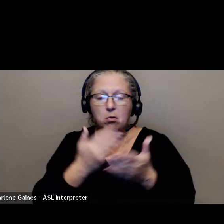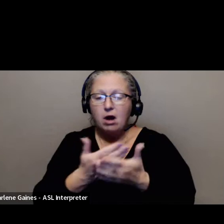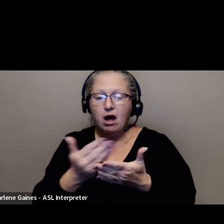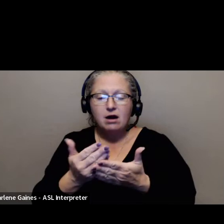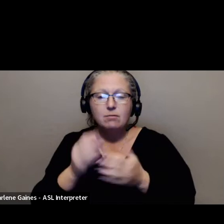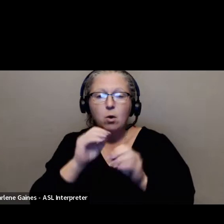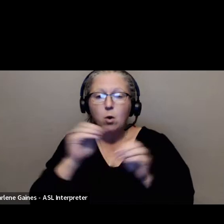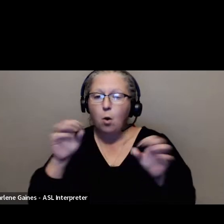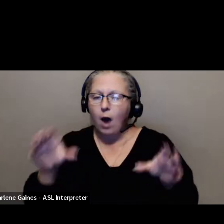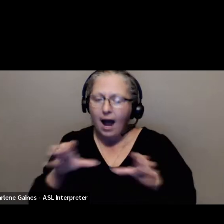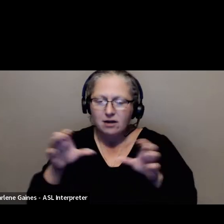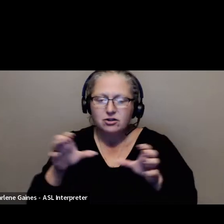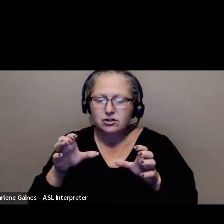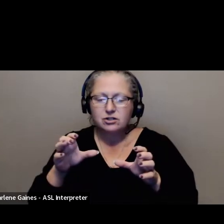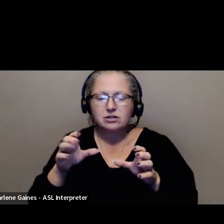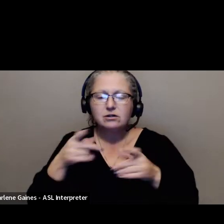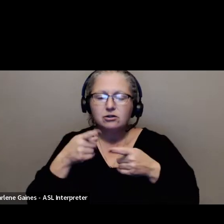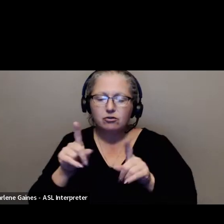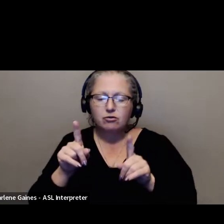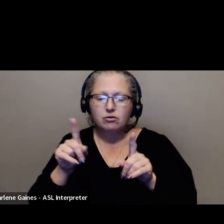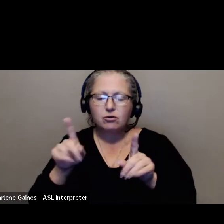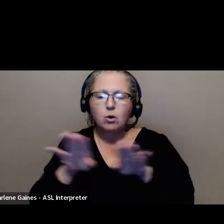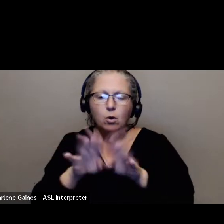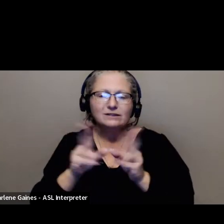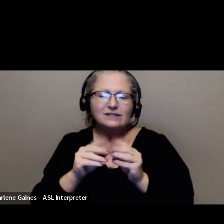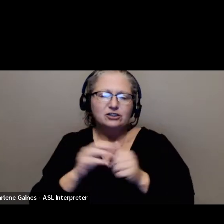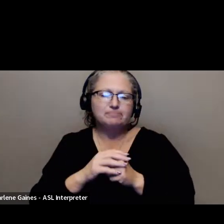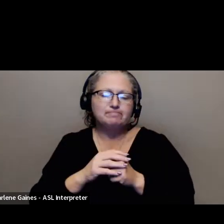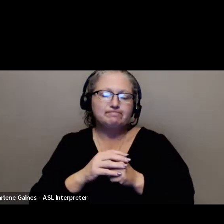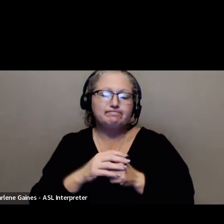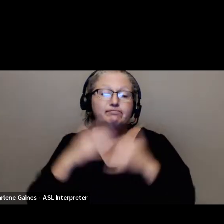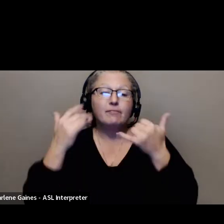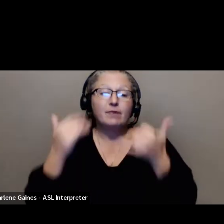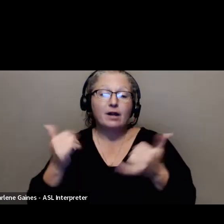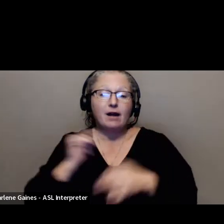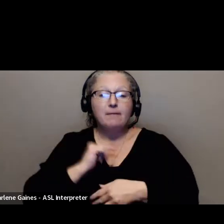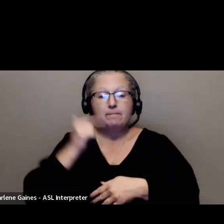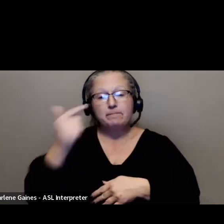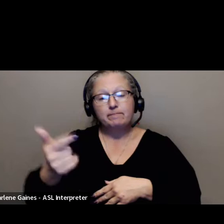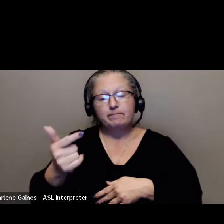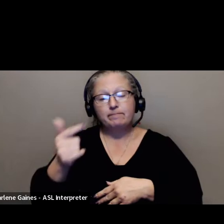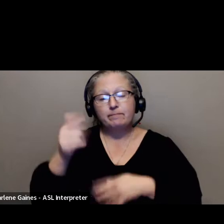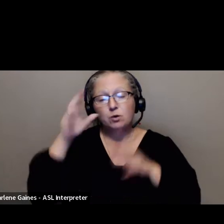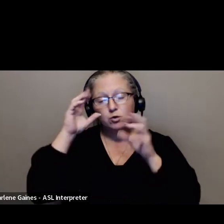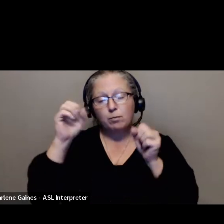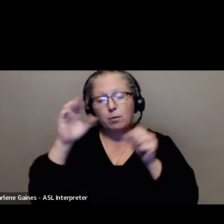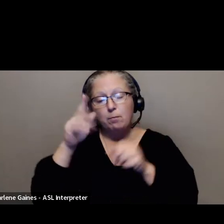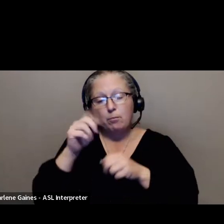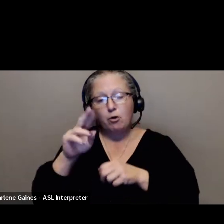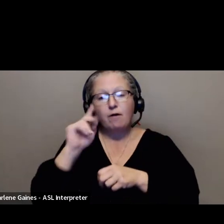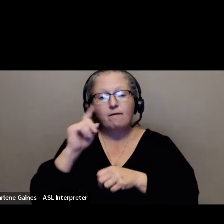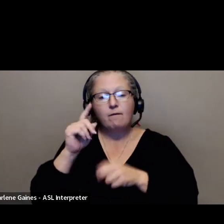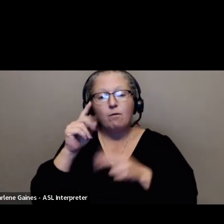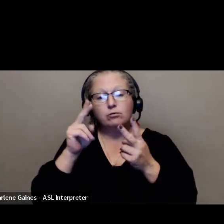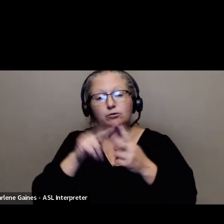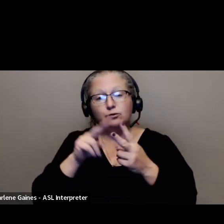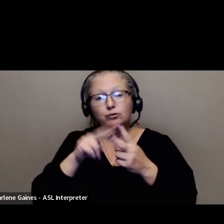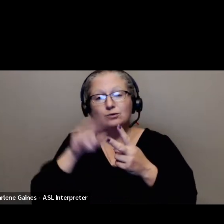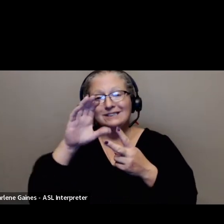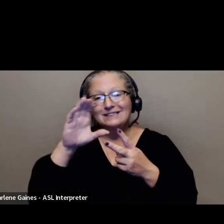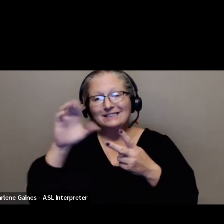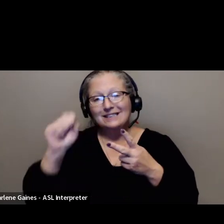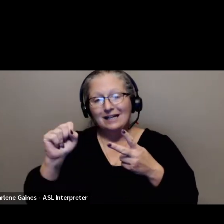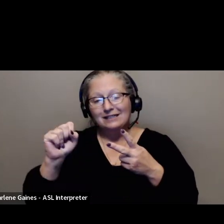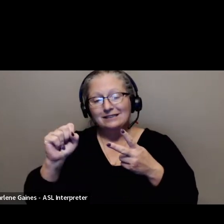No action needed to be taken in the closed session. Now, I'm going to turn it over to Superintendent Booker for our two